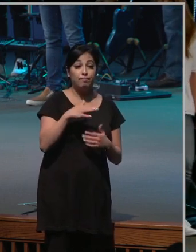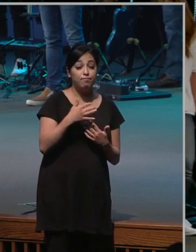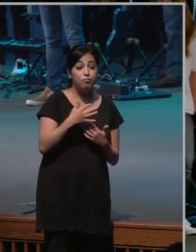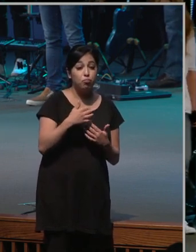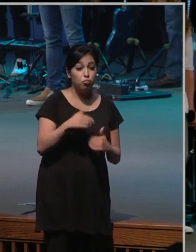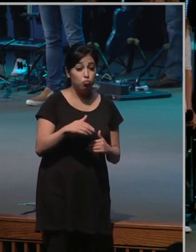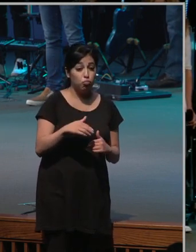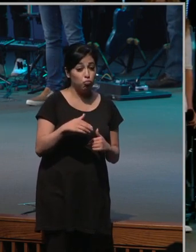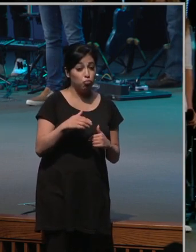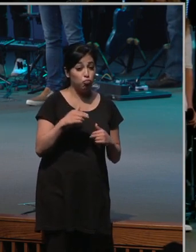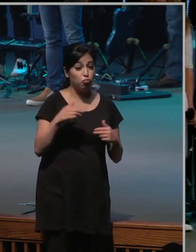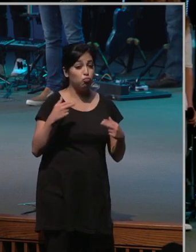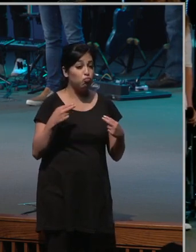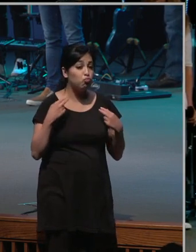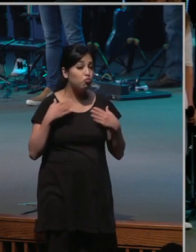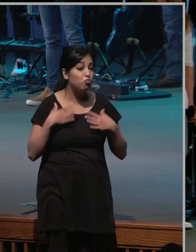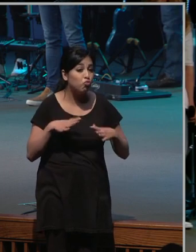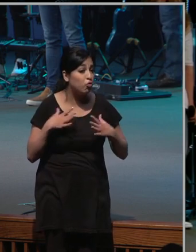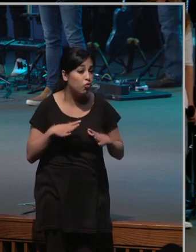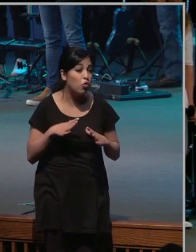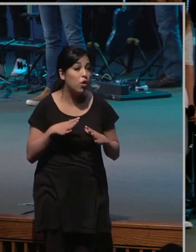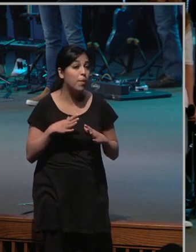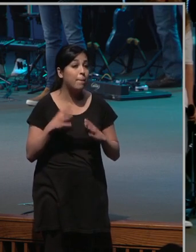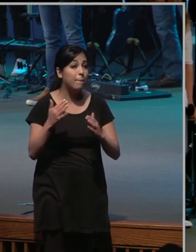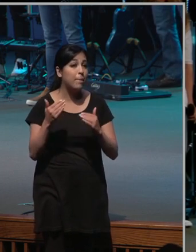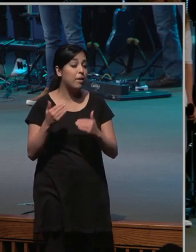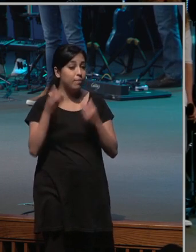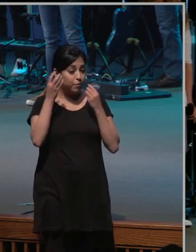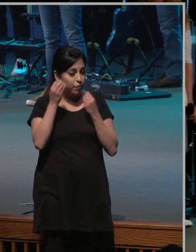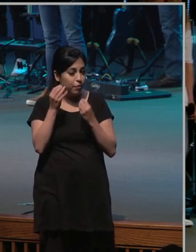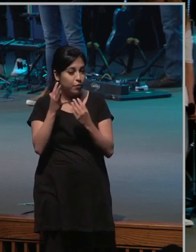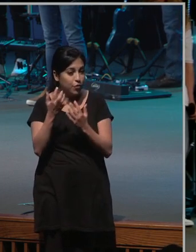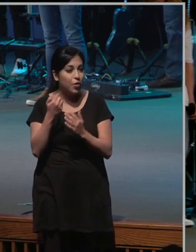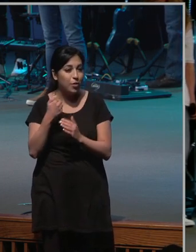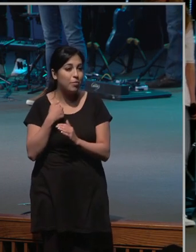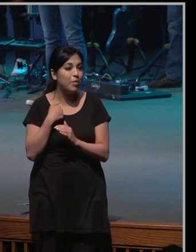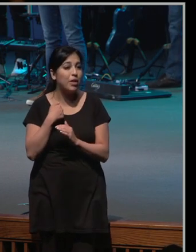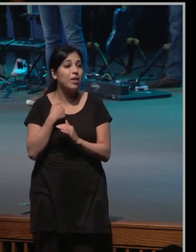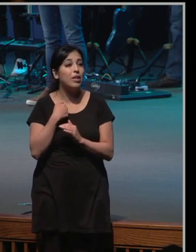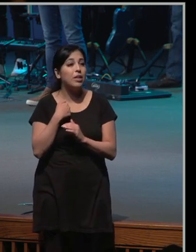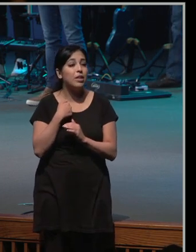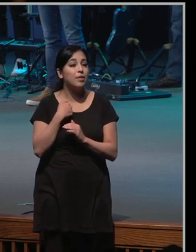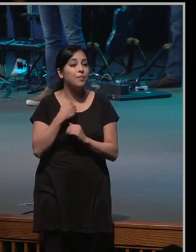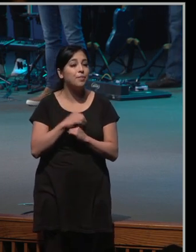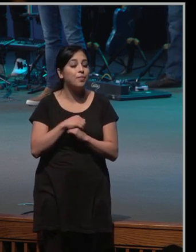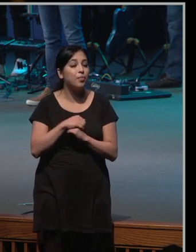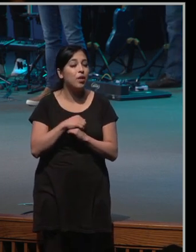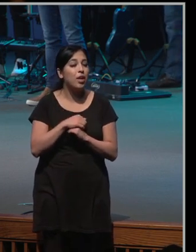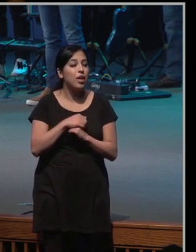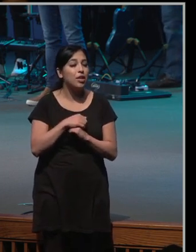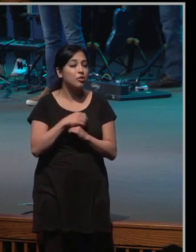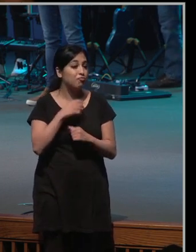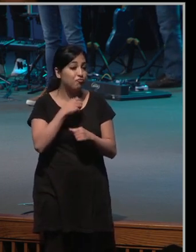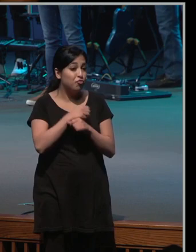and I'll do everything in my power vested as a colonel in the United States Air Force to make sure you never wear that uniform again."